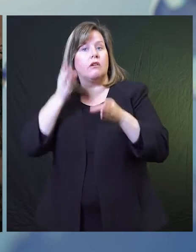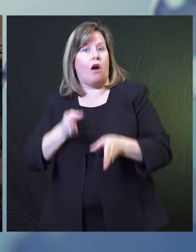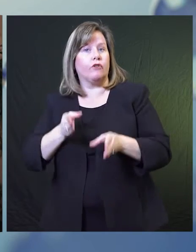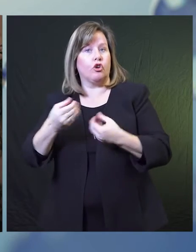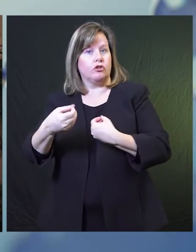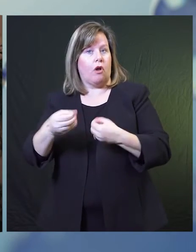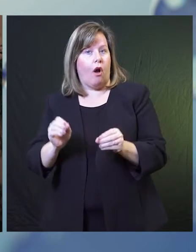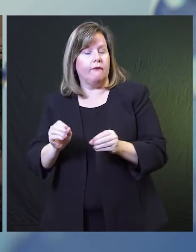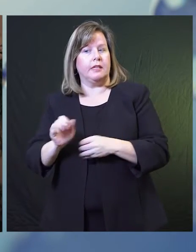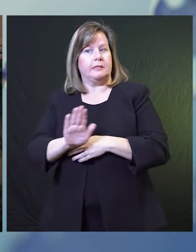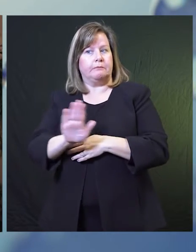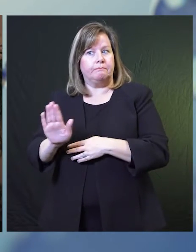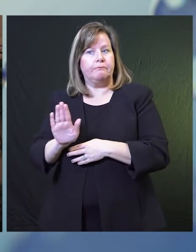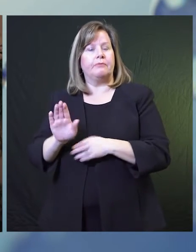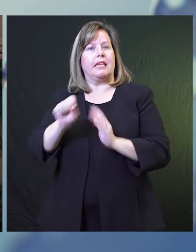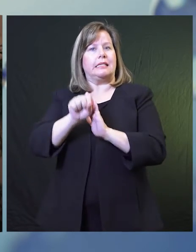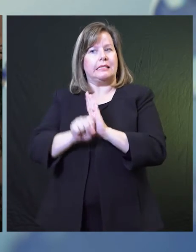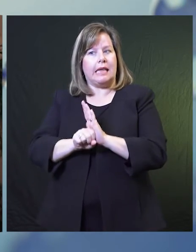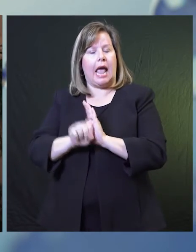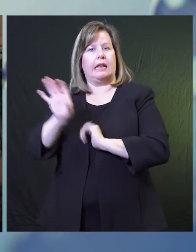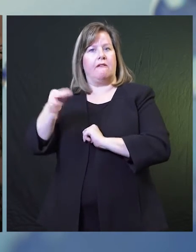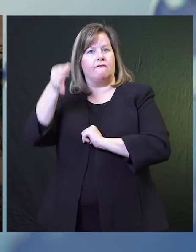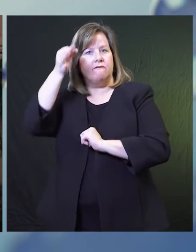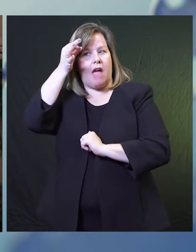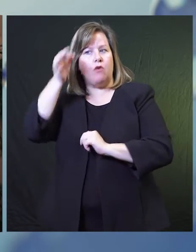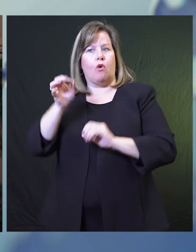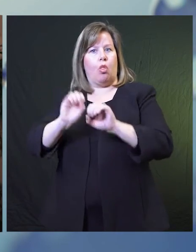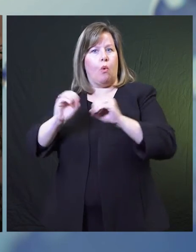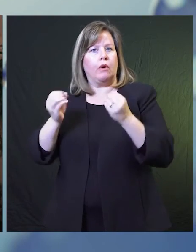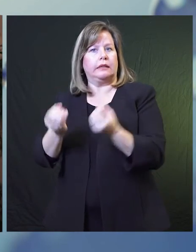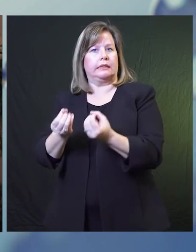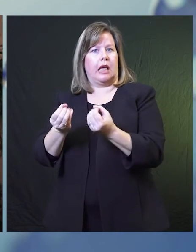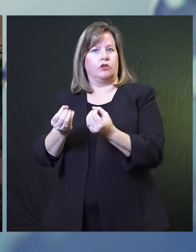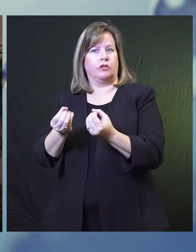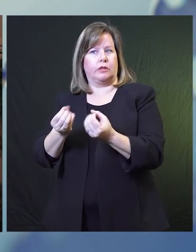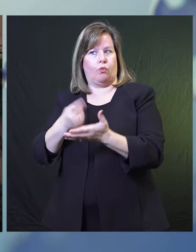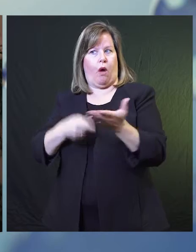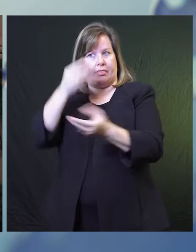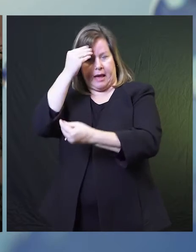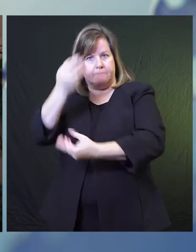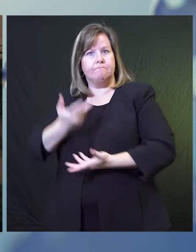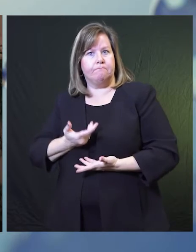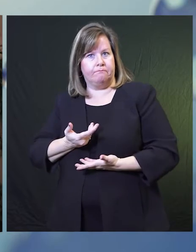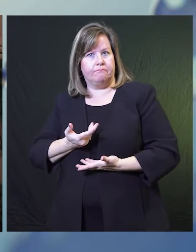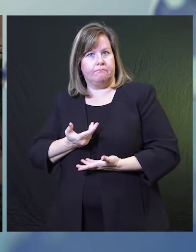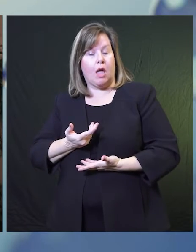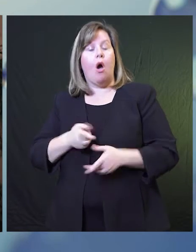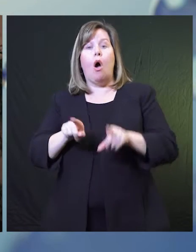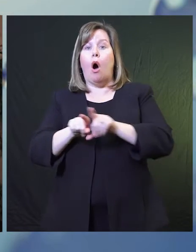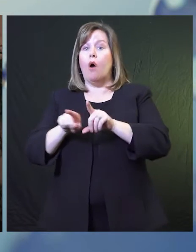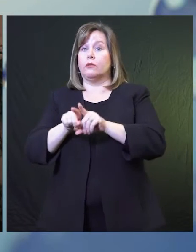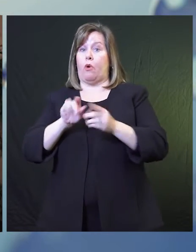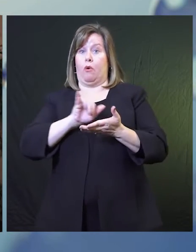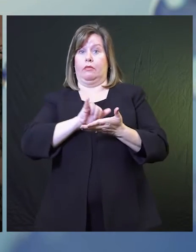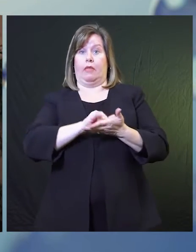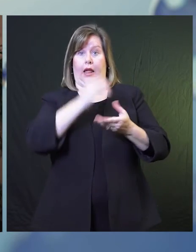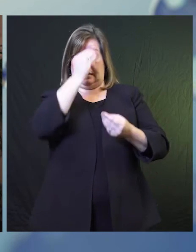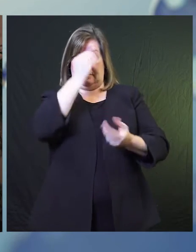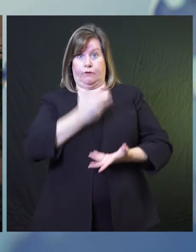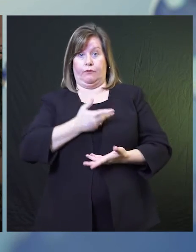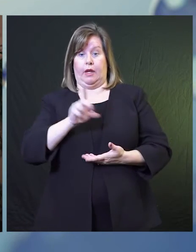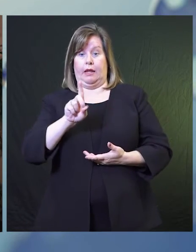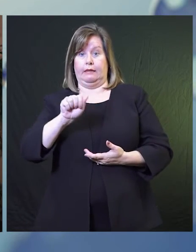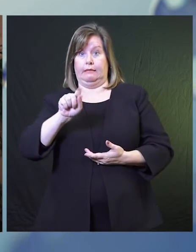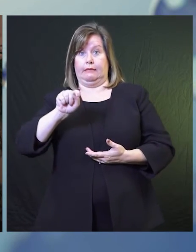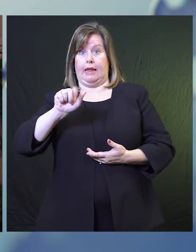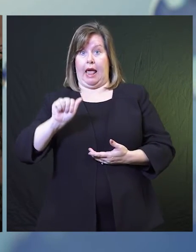federal agencies that have some authority here as well. But I do know that as we look at that data, it's very important that we keep